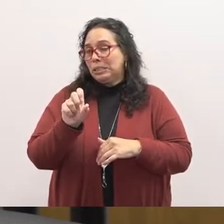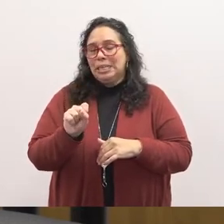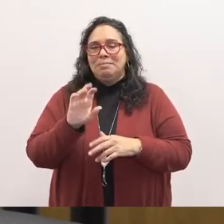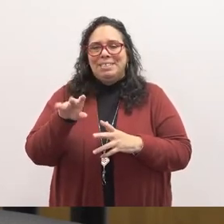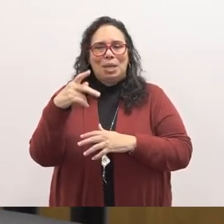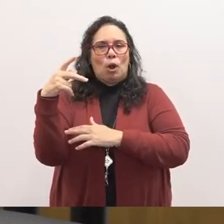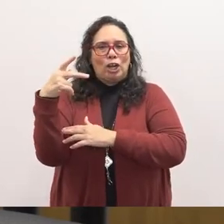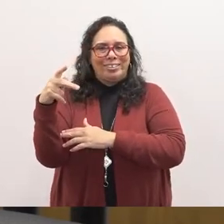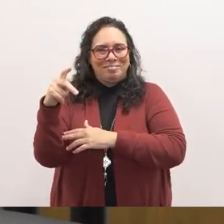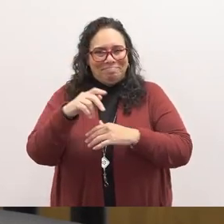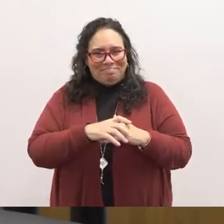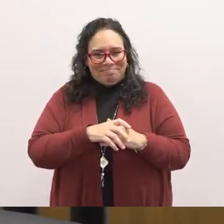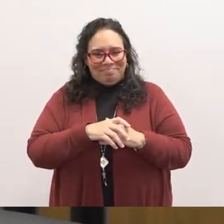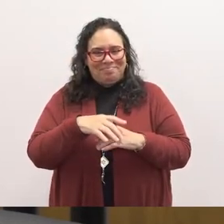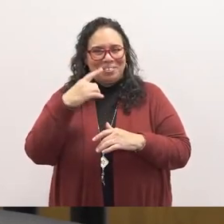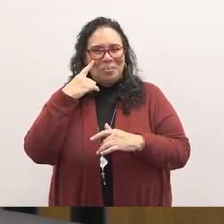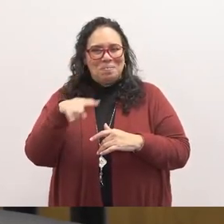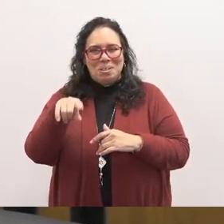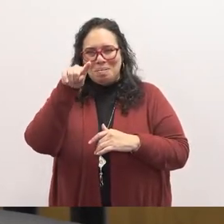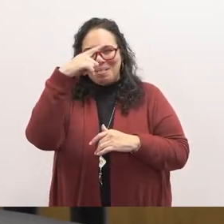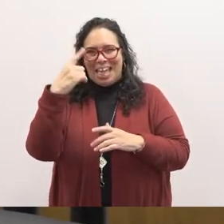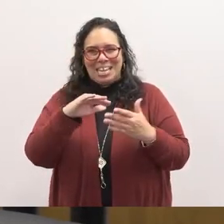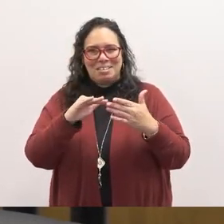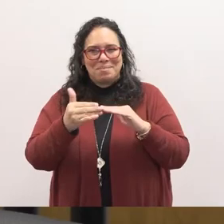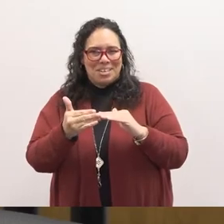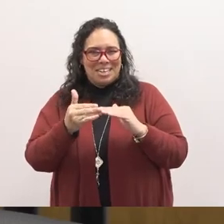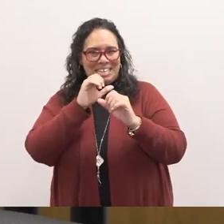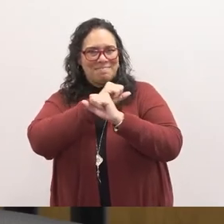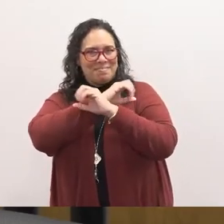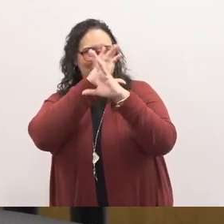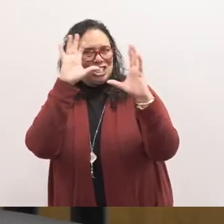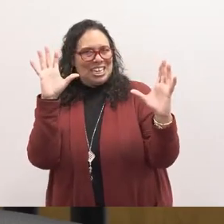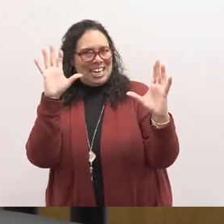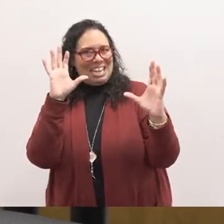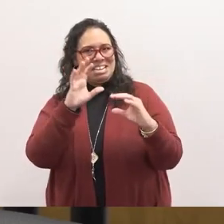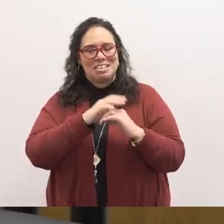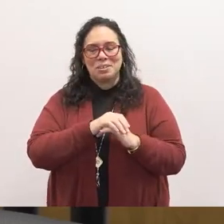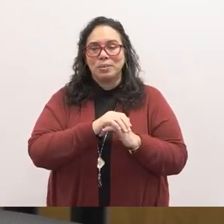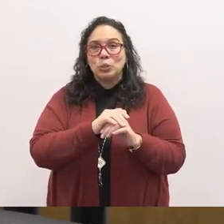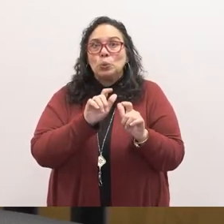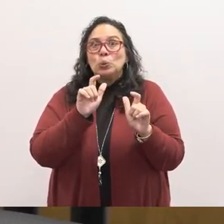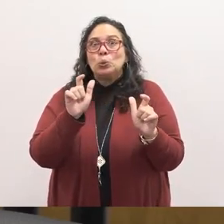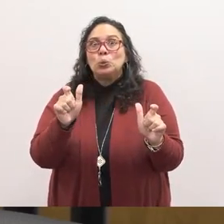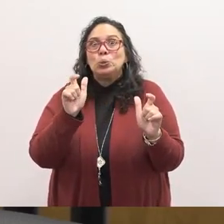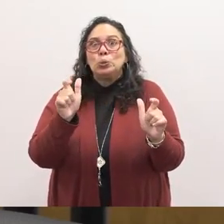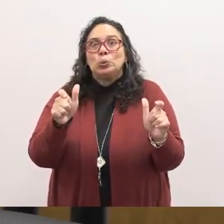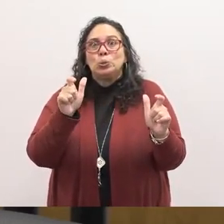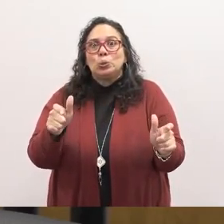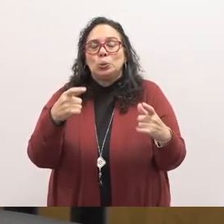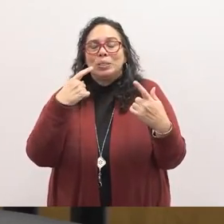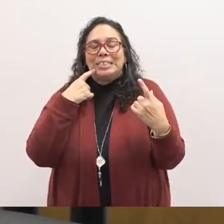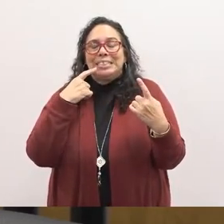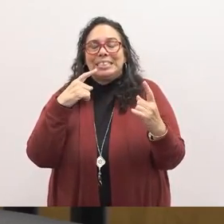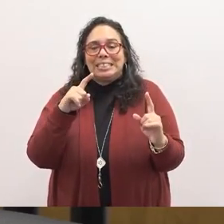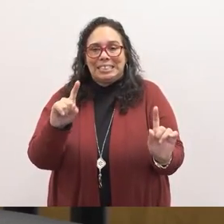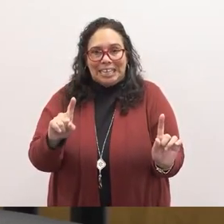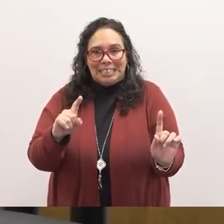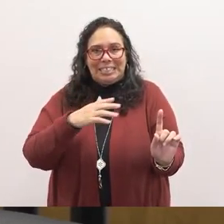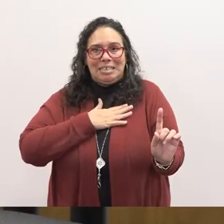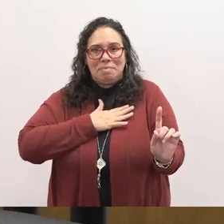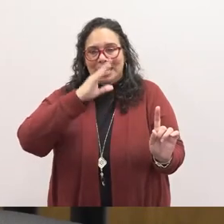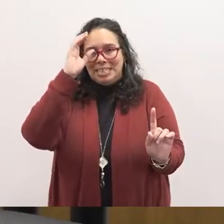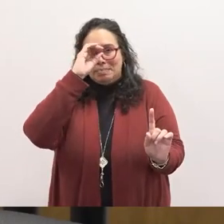essentially, for the Black Community Visioning event. It was a huge, huge success, in my